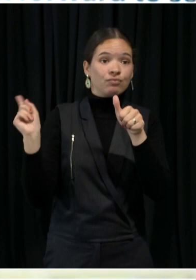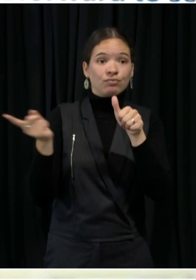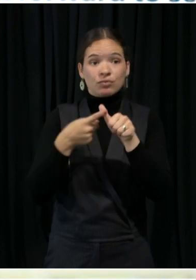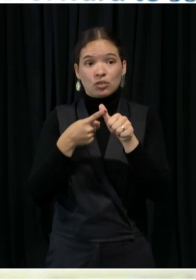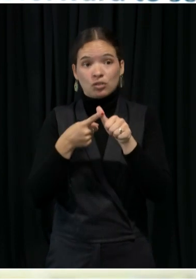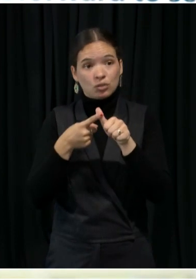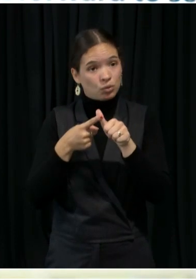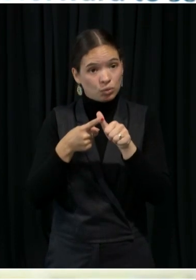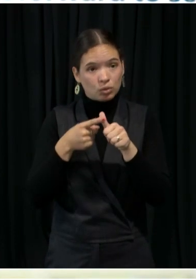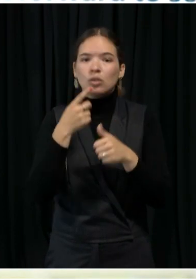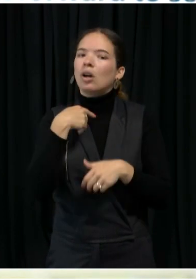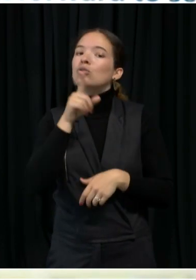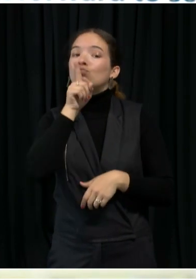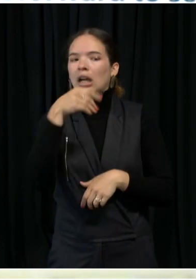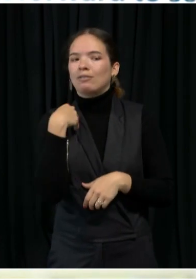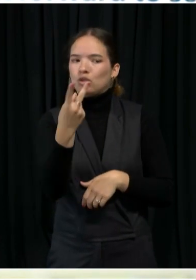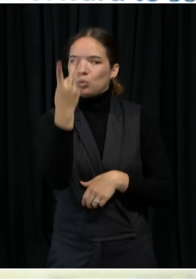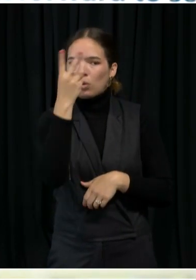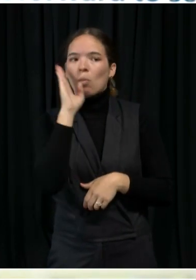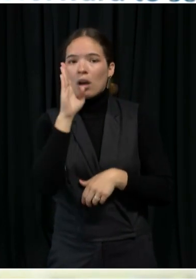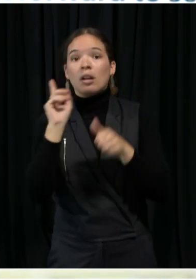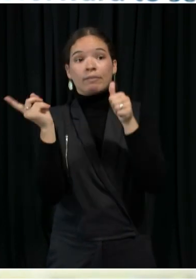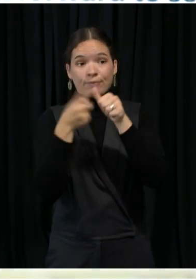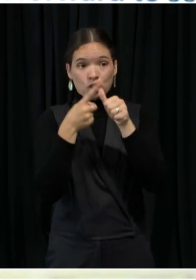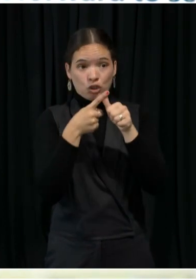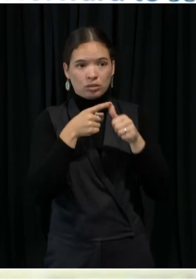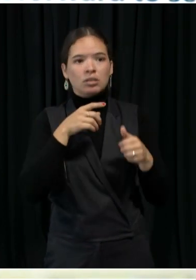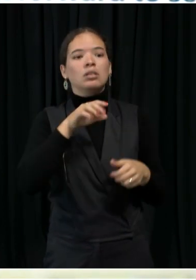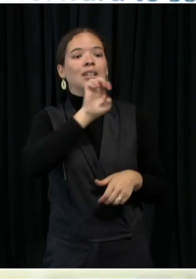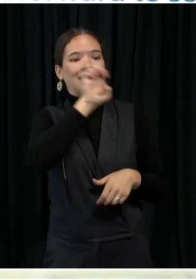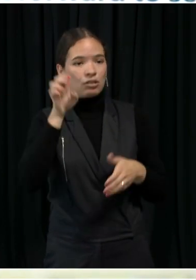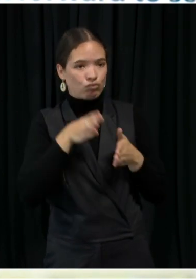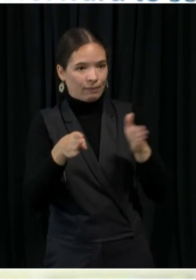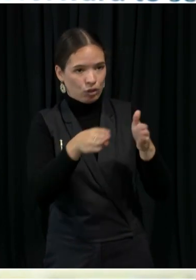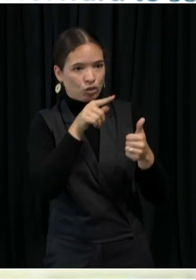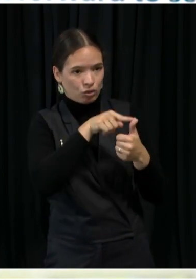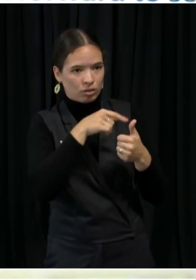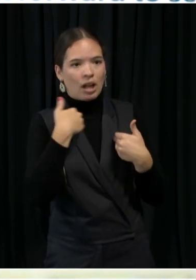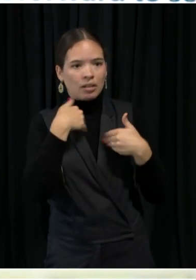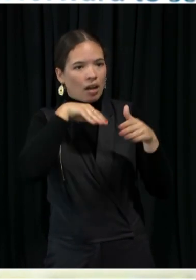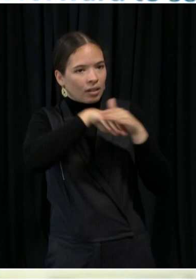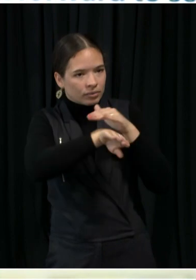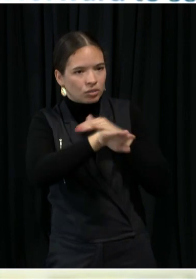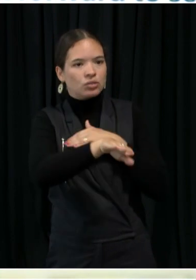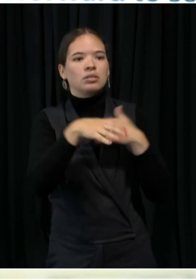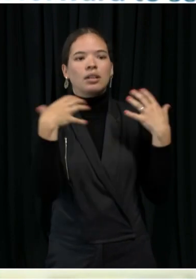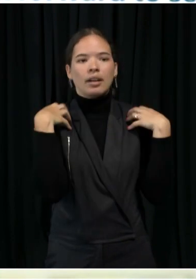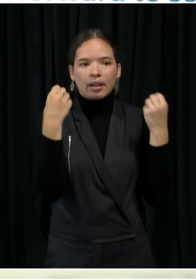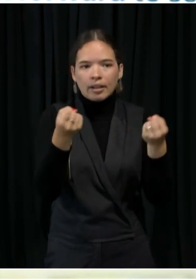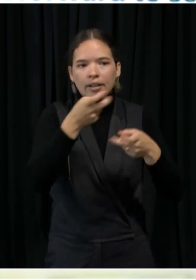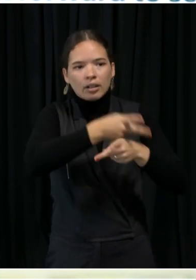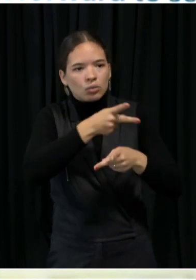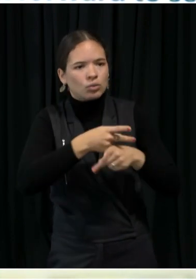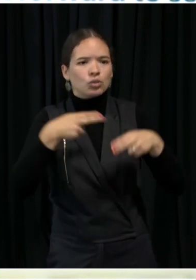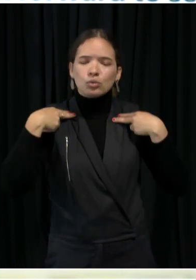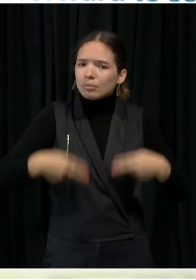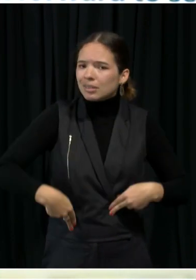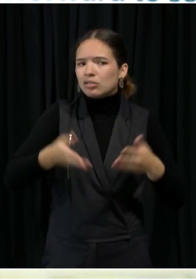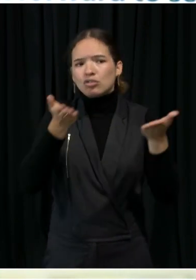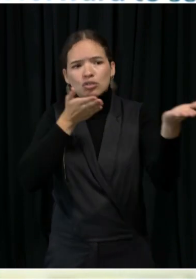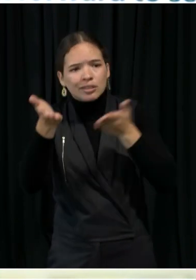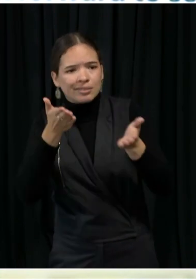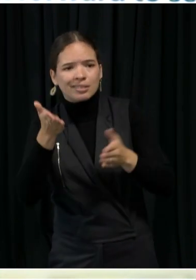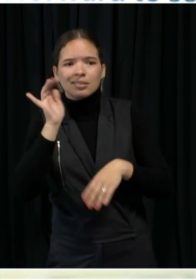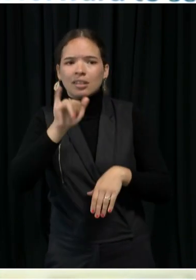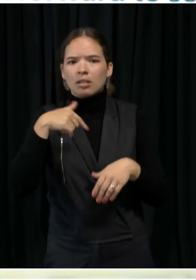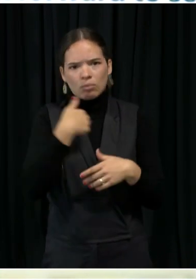of Anacostia River. Access to health care is a fundamental human right. Our goal is to build affordable,